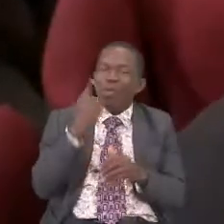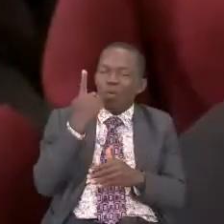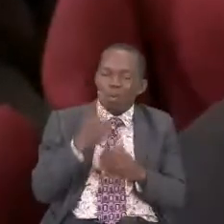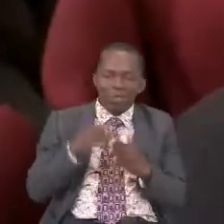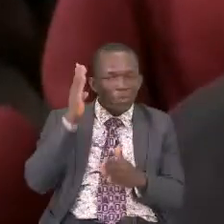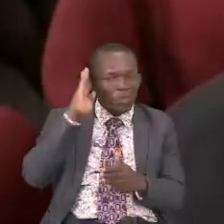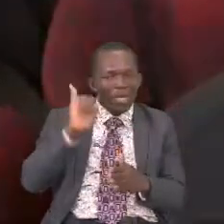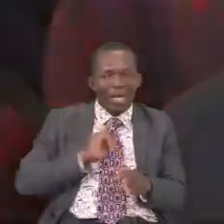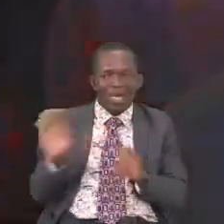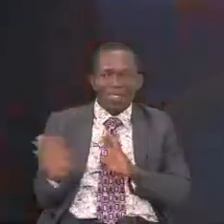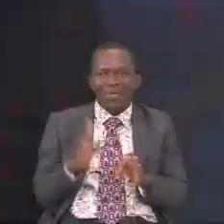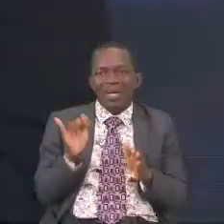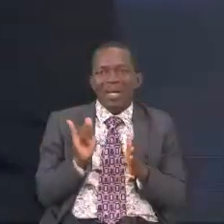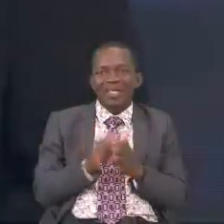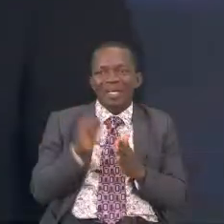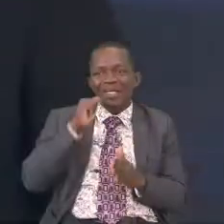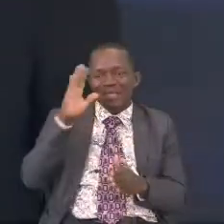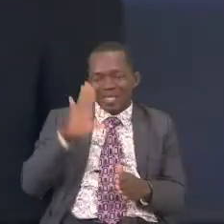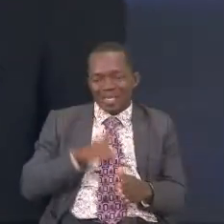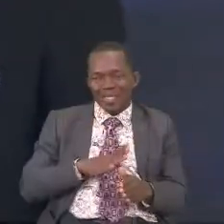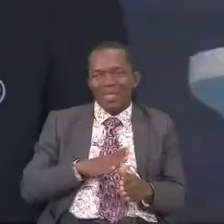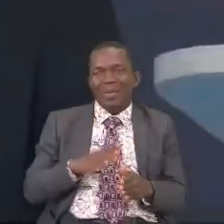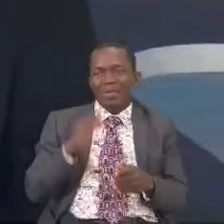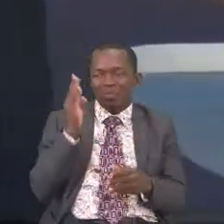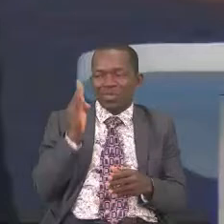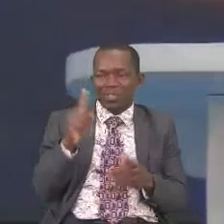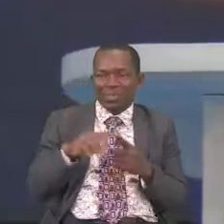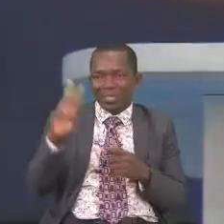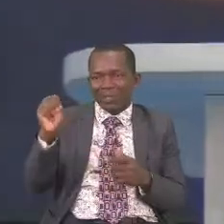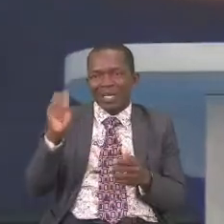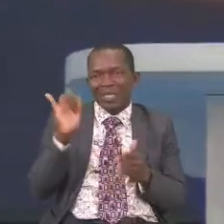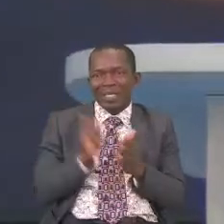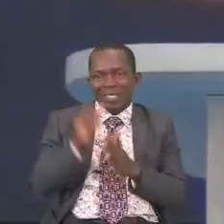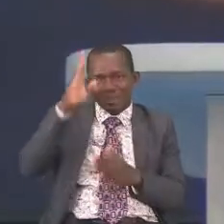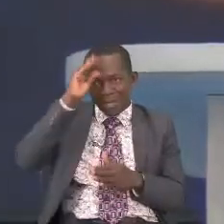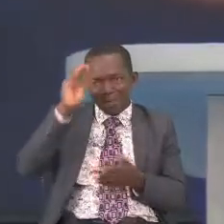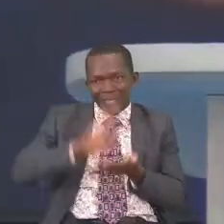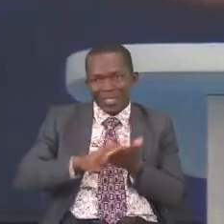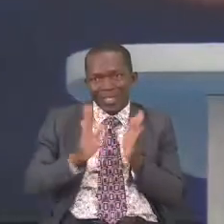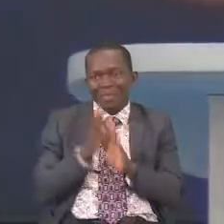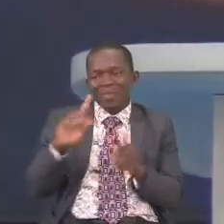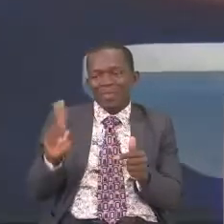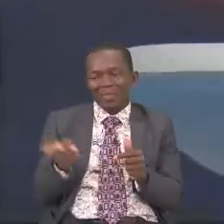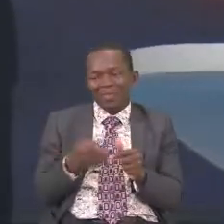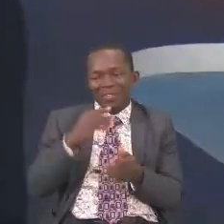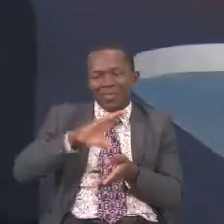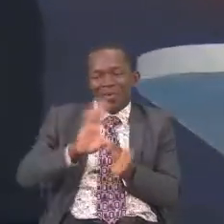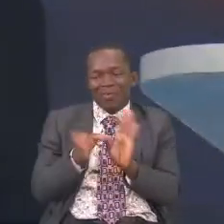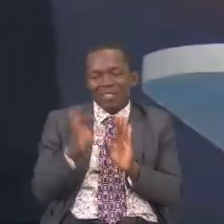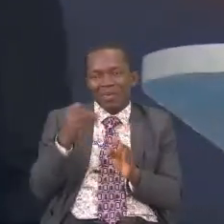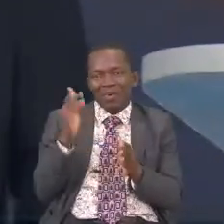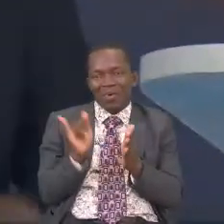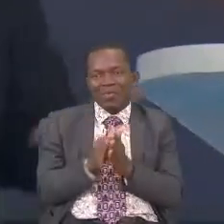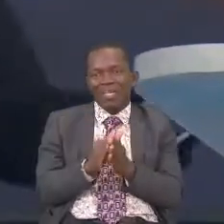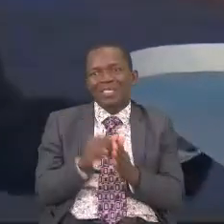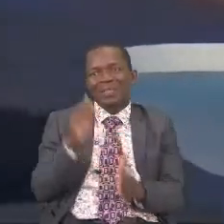directed him. He was converted. He became the first convert of that missionary